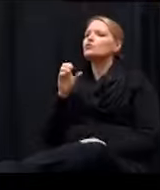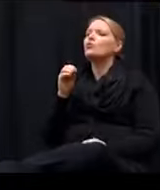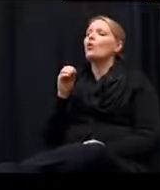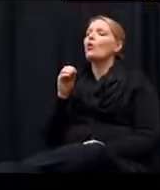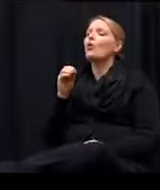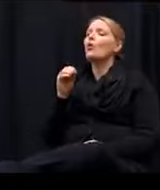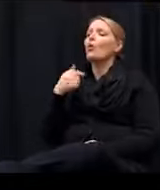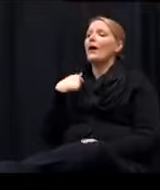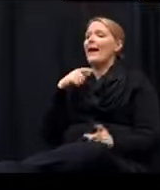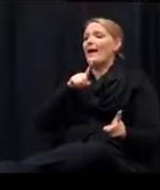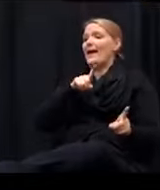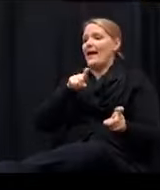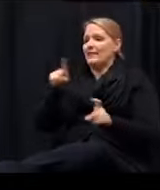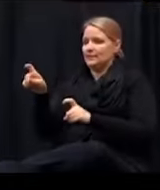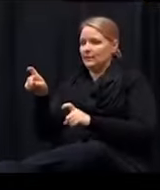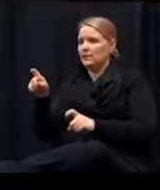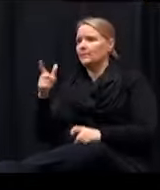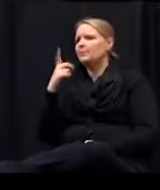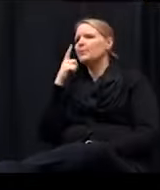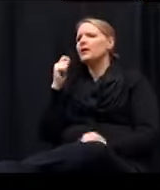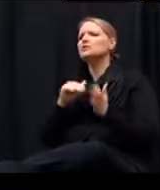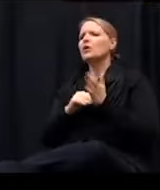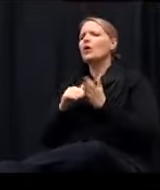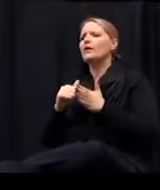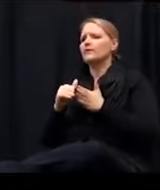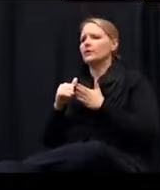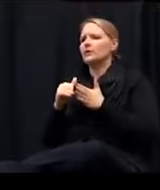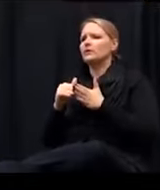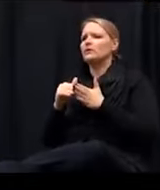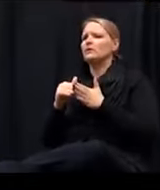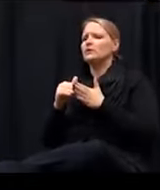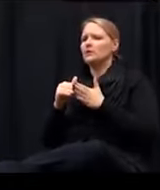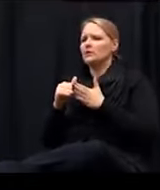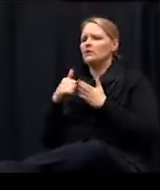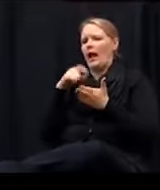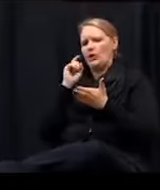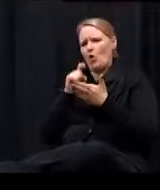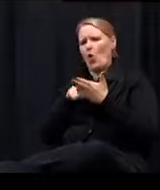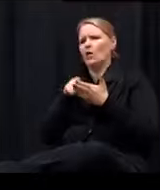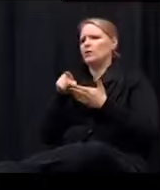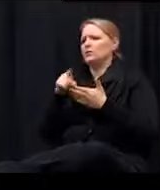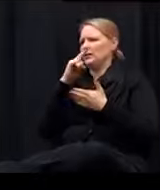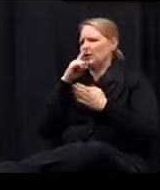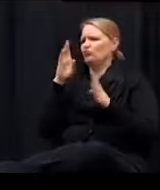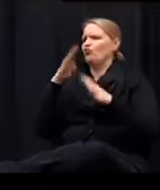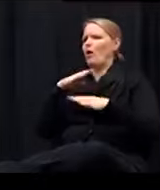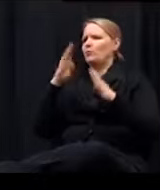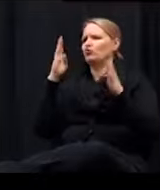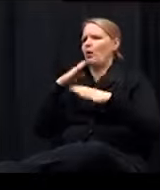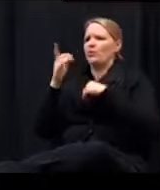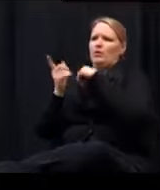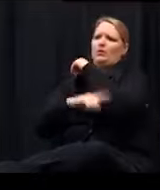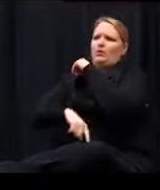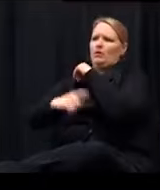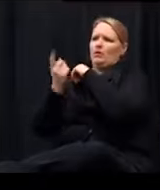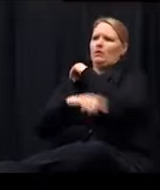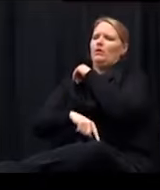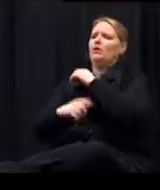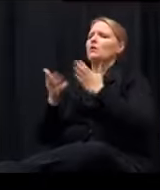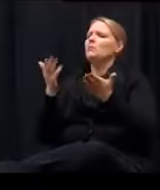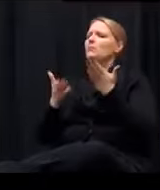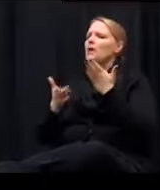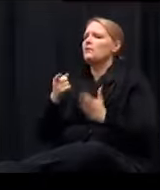But asking the question, because so often, I mean, I see kids getting in trouble, and maybe we'll